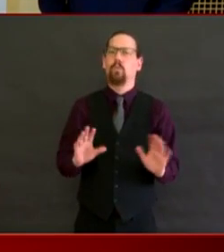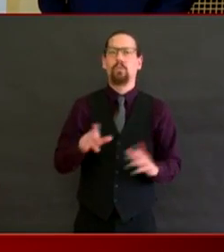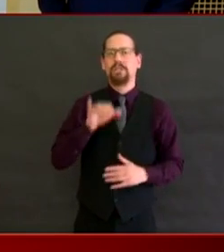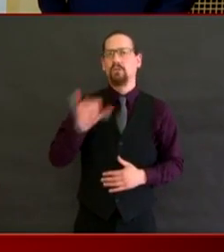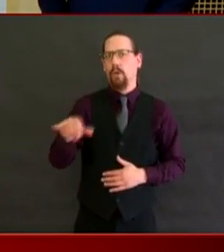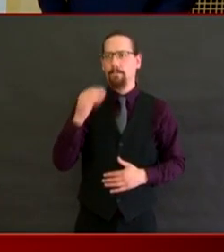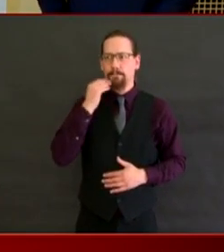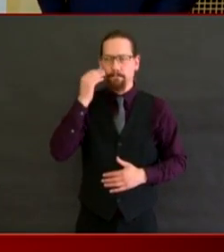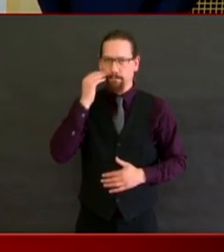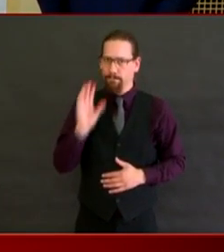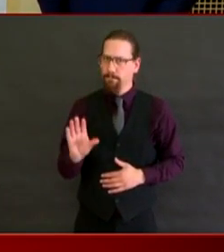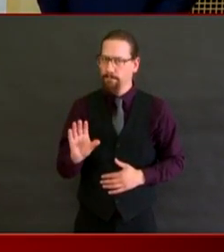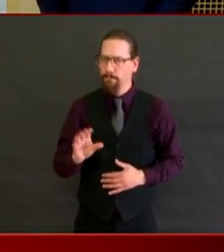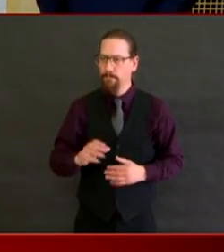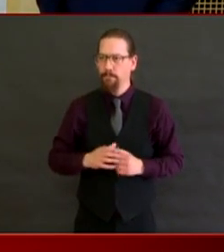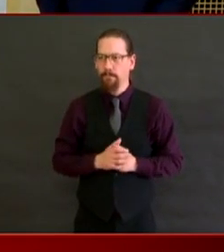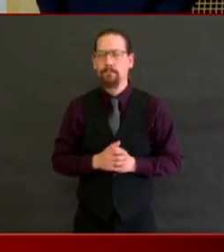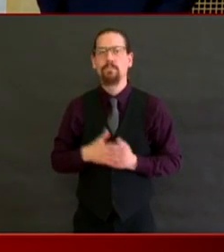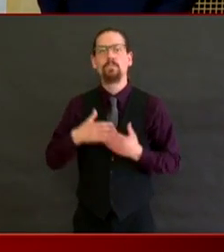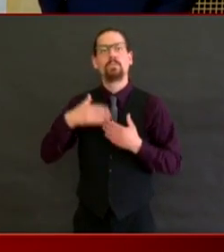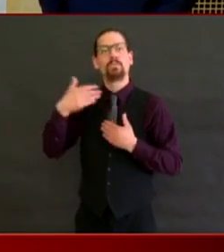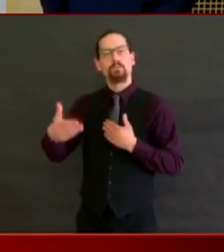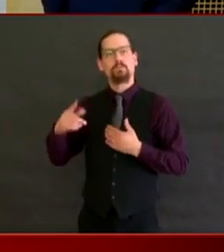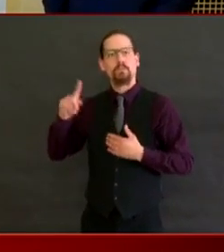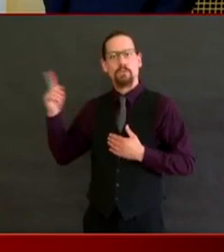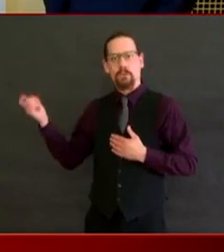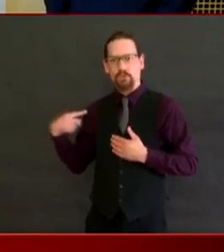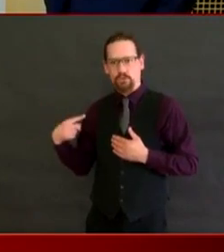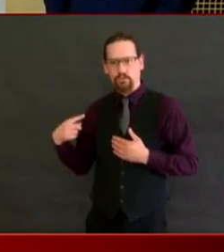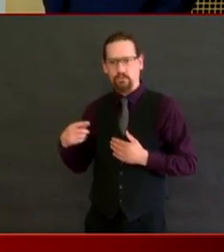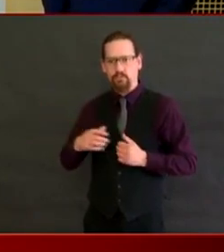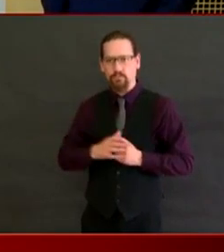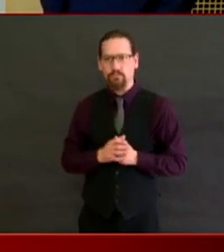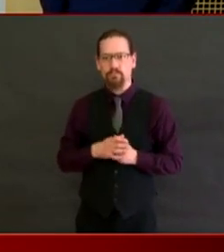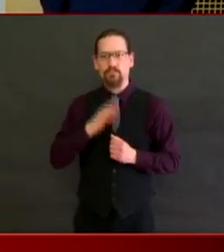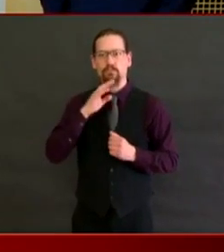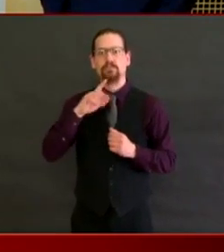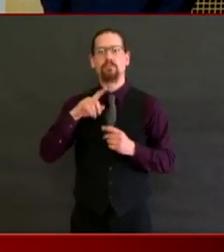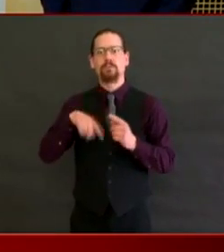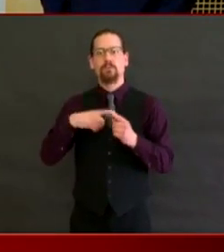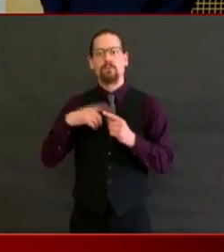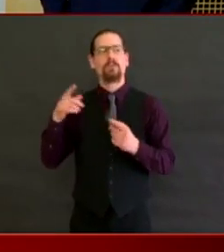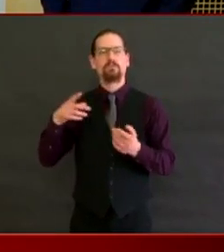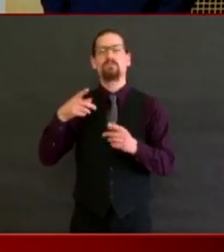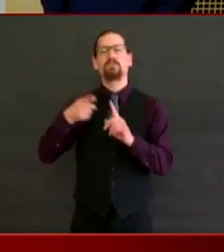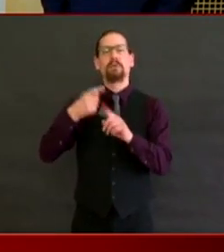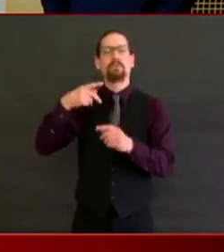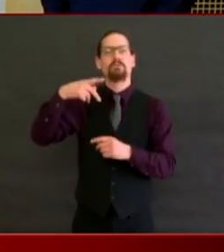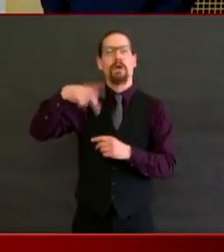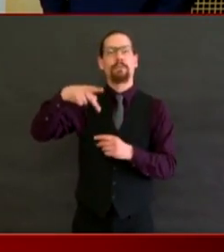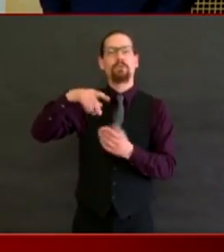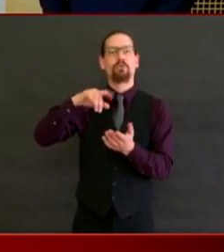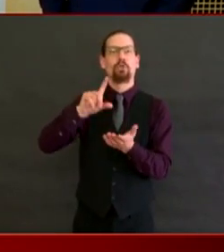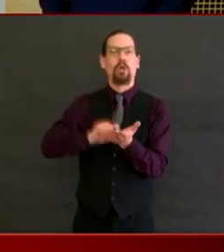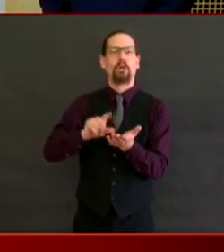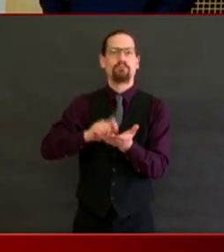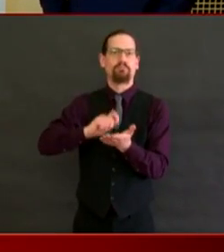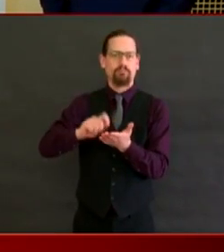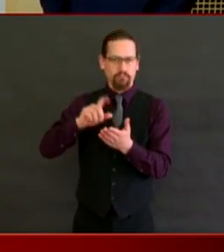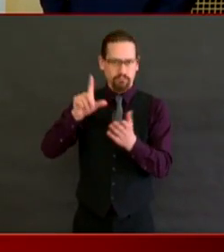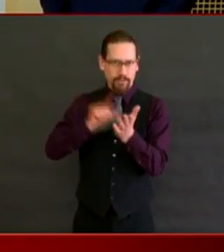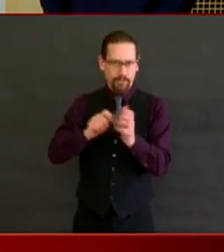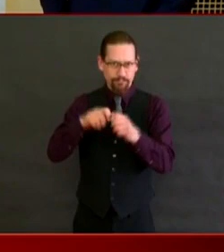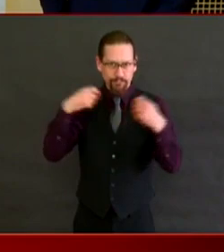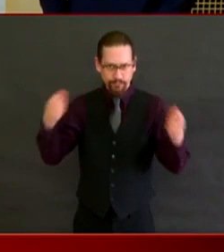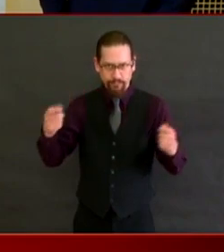Next question from Kathy Gregg of the Providence Journal. How many ICU beds in Rhode Island now? How many are occupied? When are